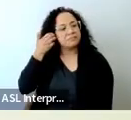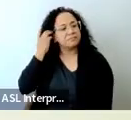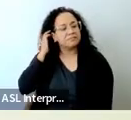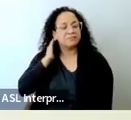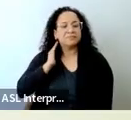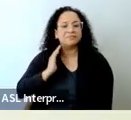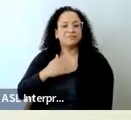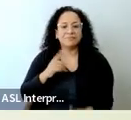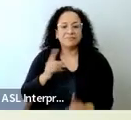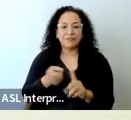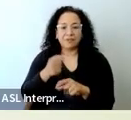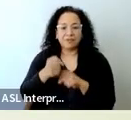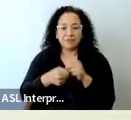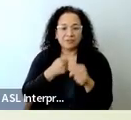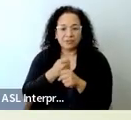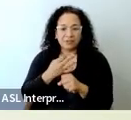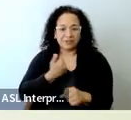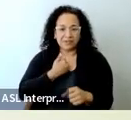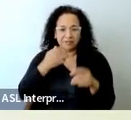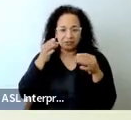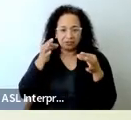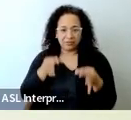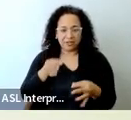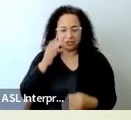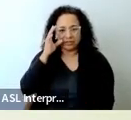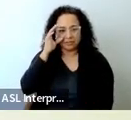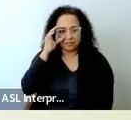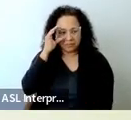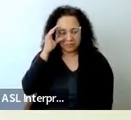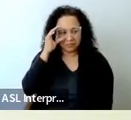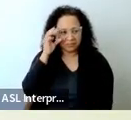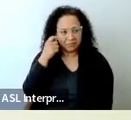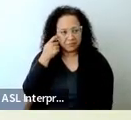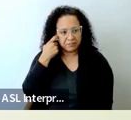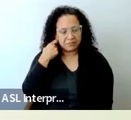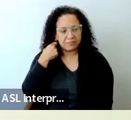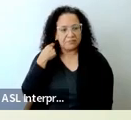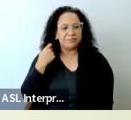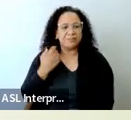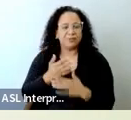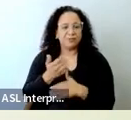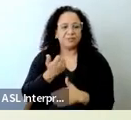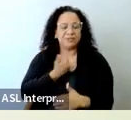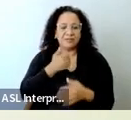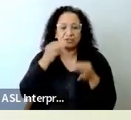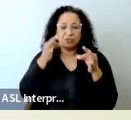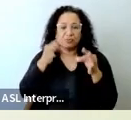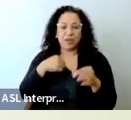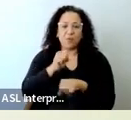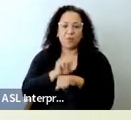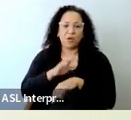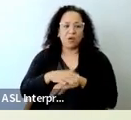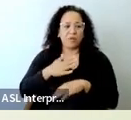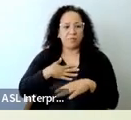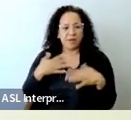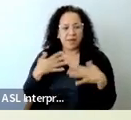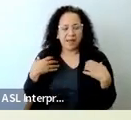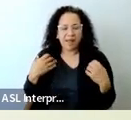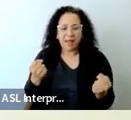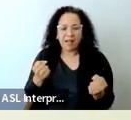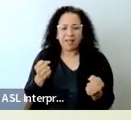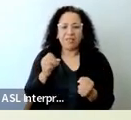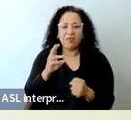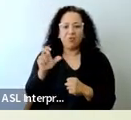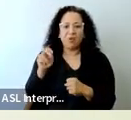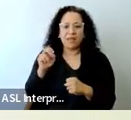My first year of self-determination. Through self-determination, I worked on my health and wellness. I was